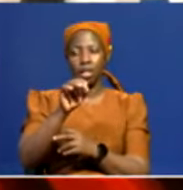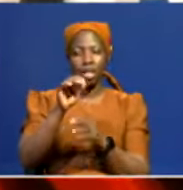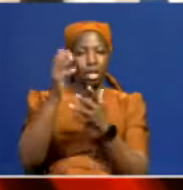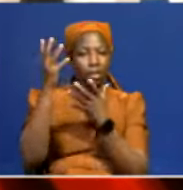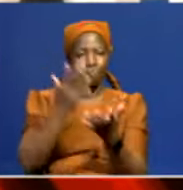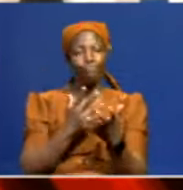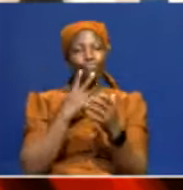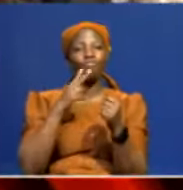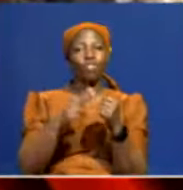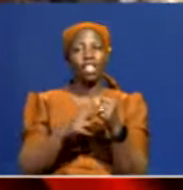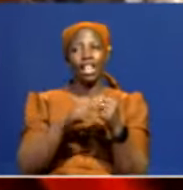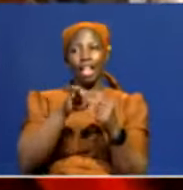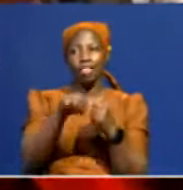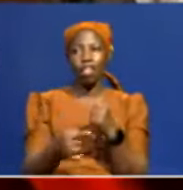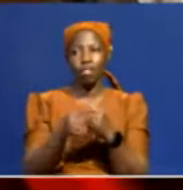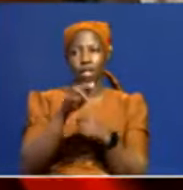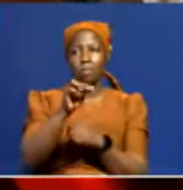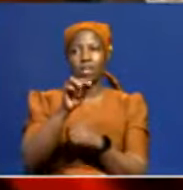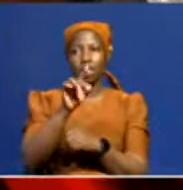metric tons every year.